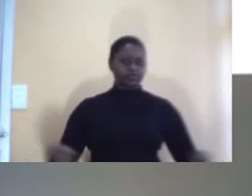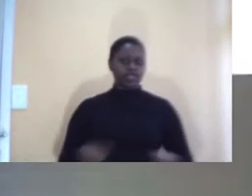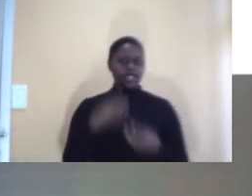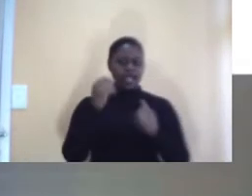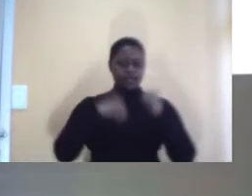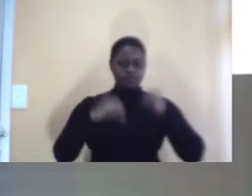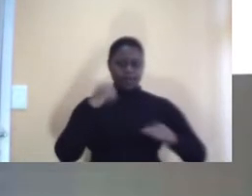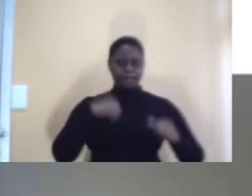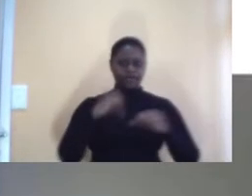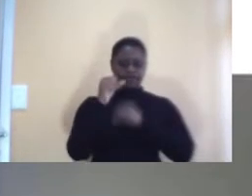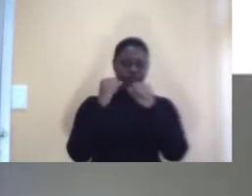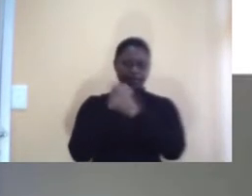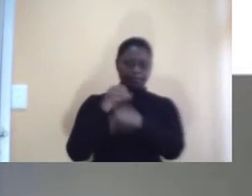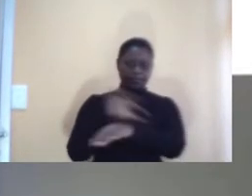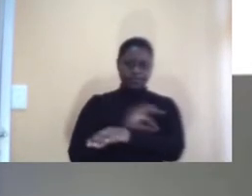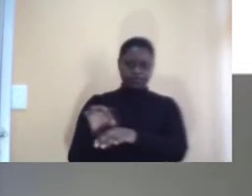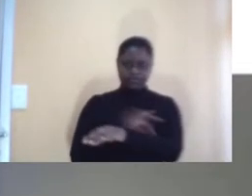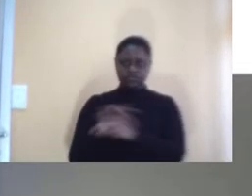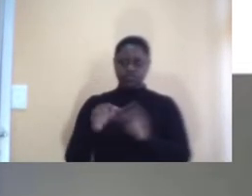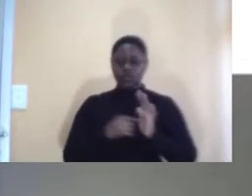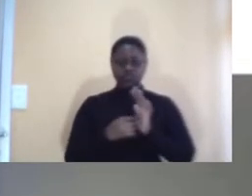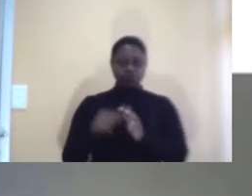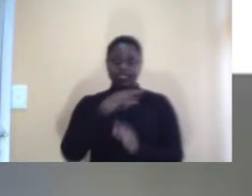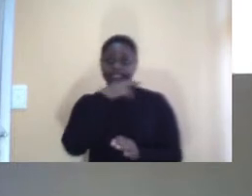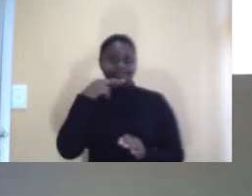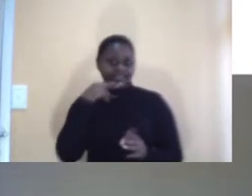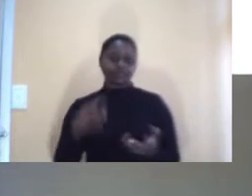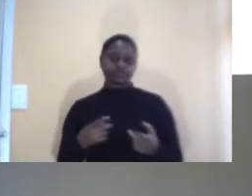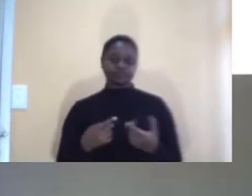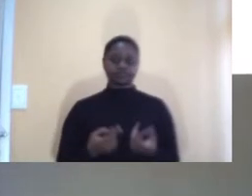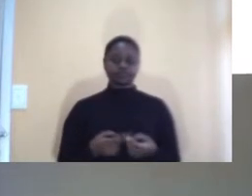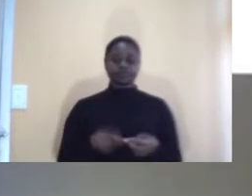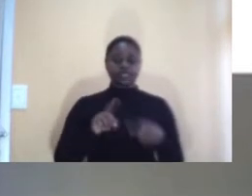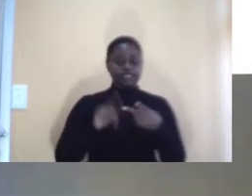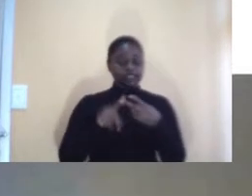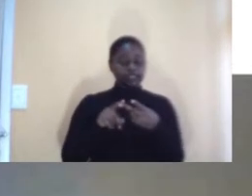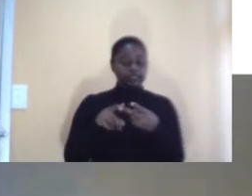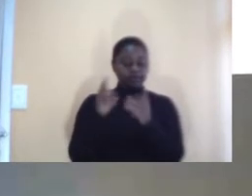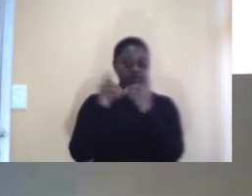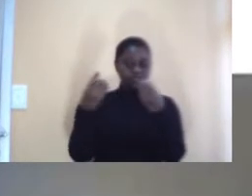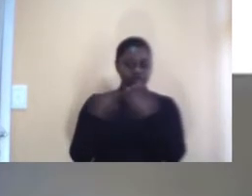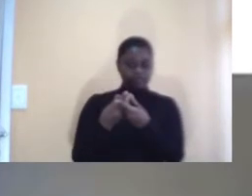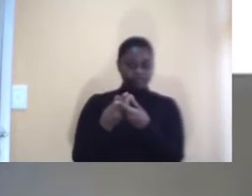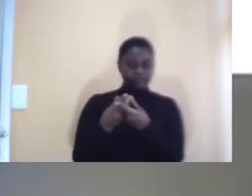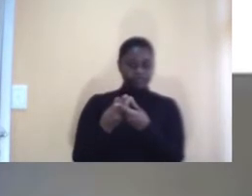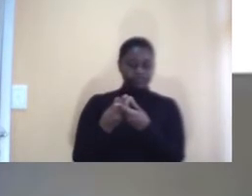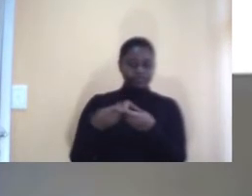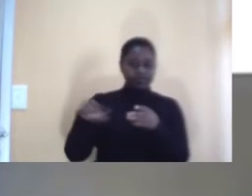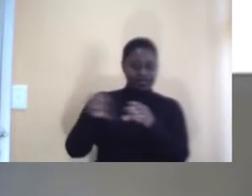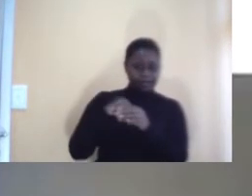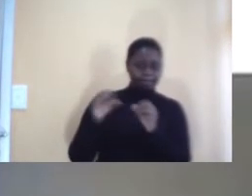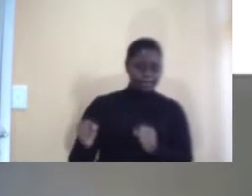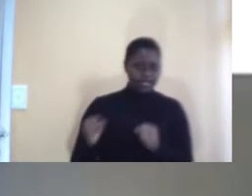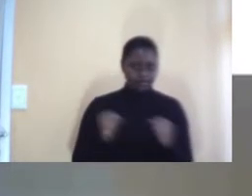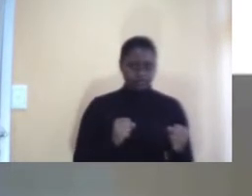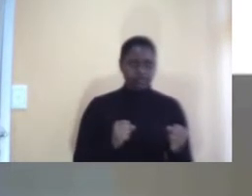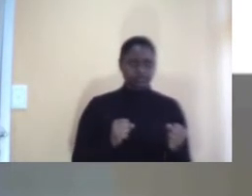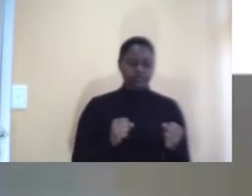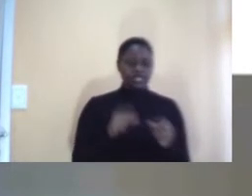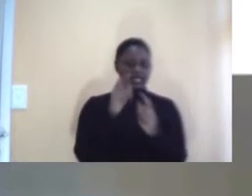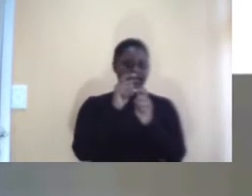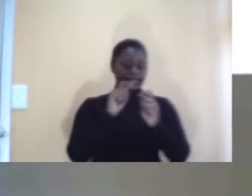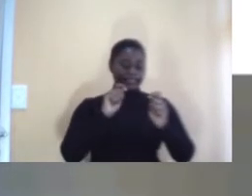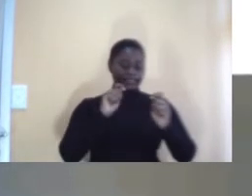performance plans, and interventions show a different reality. The vision of the department is an inclusive, sustainable, and radically